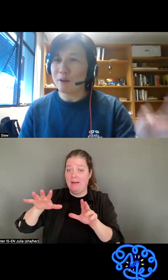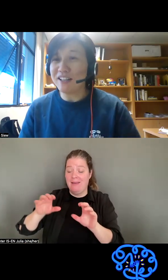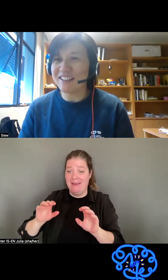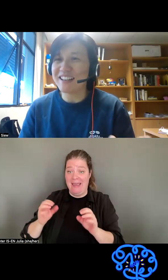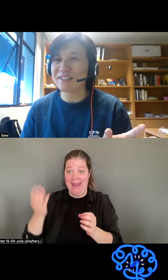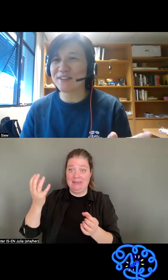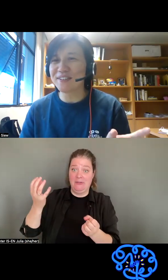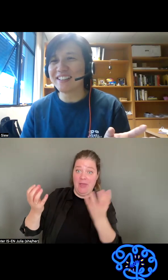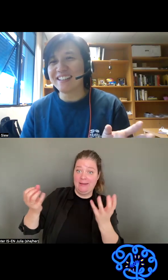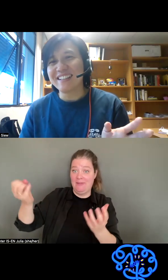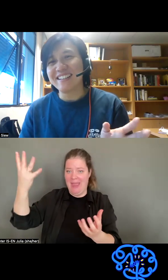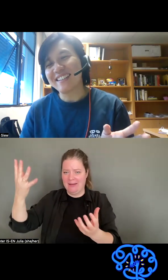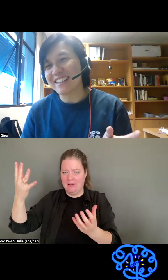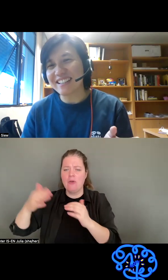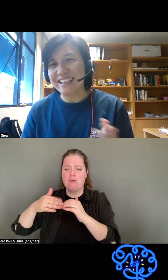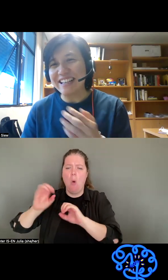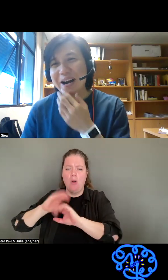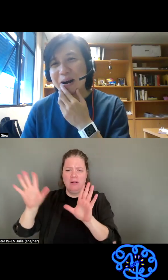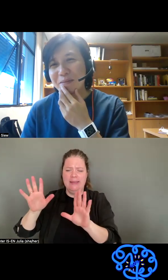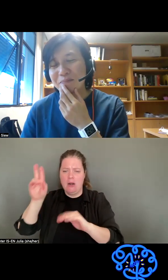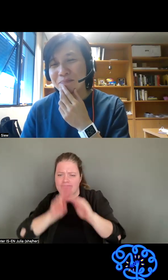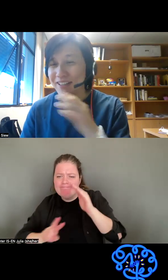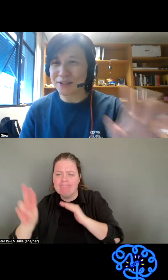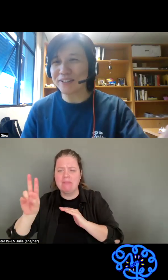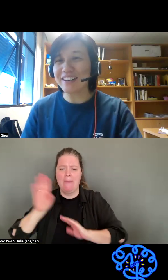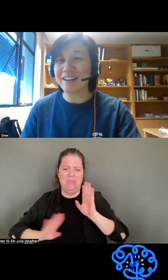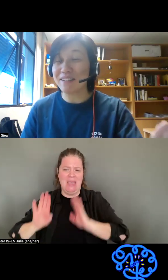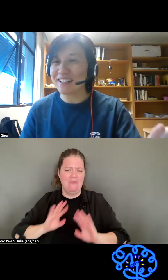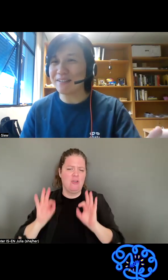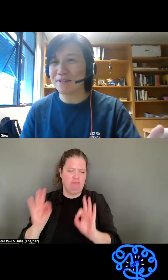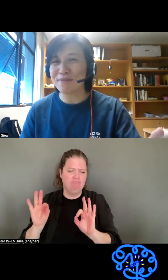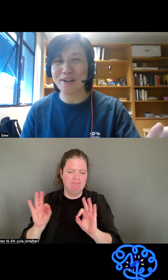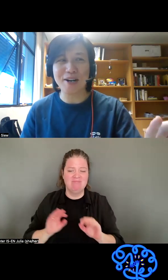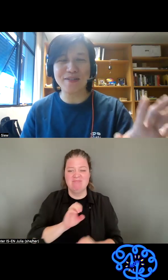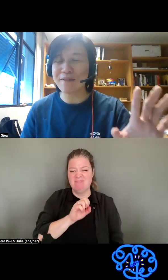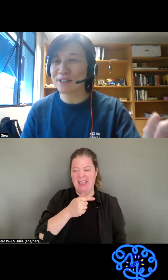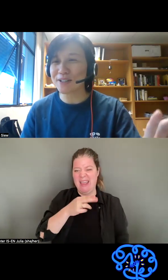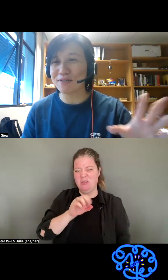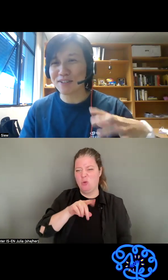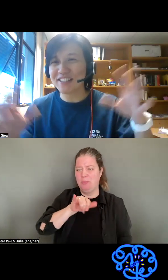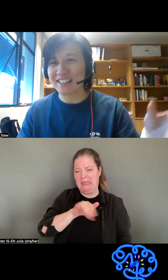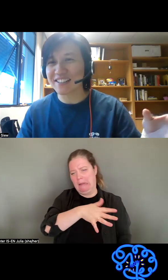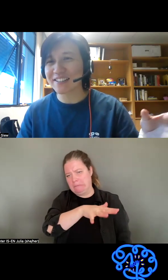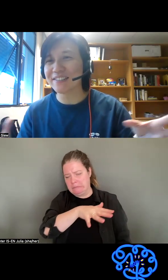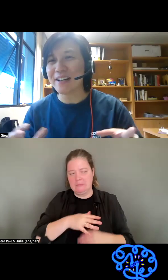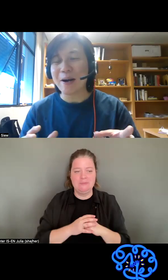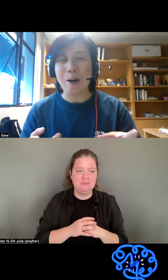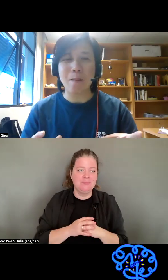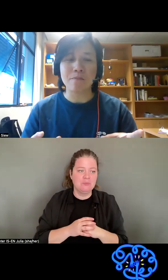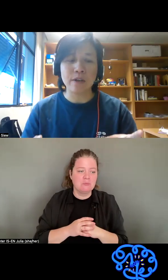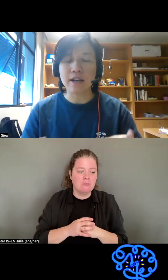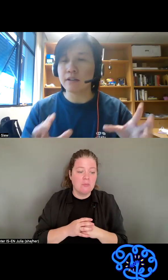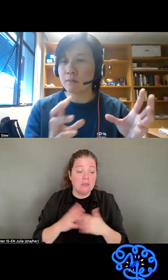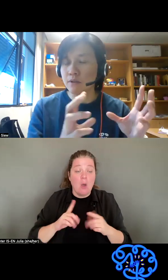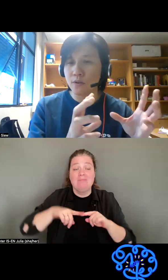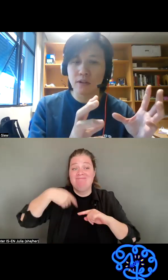We repeated this for the second study, but the cool thing is that we did it with networks of different sizes. So